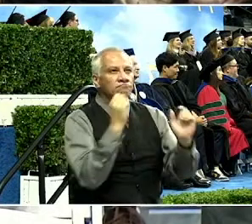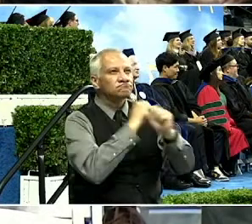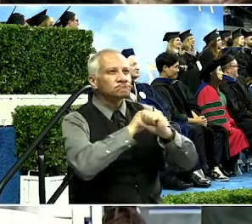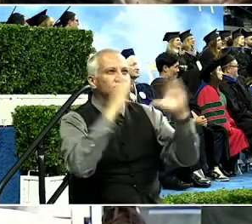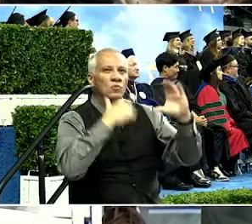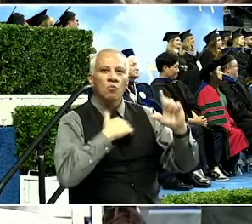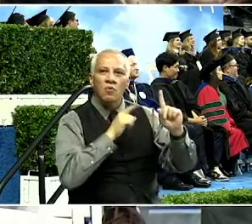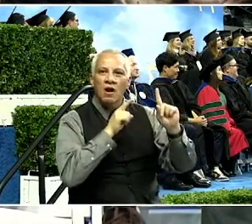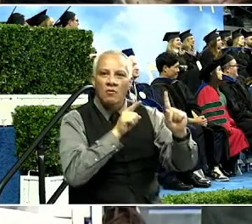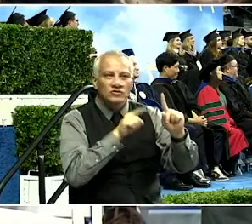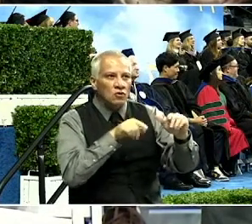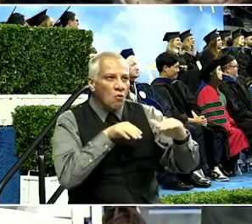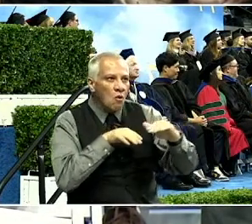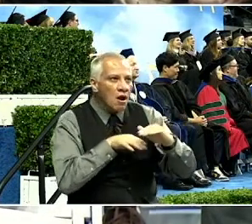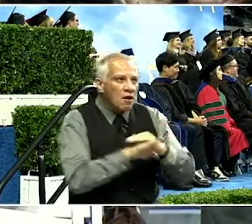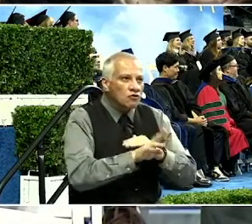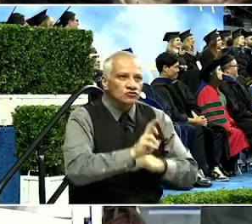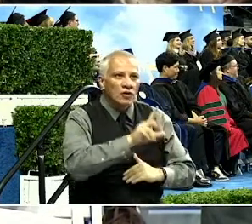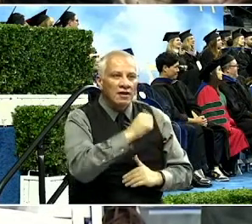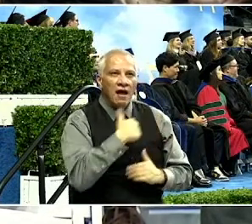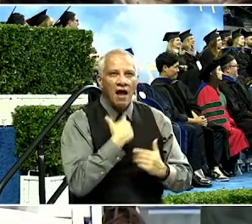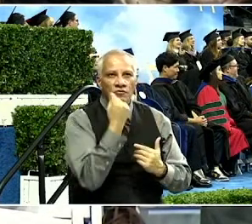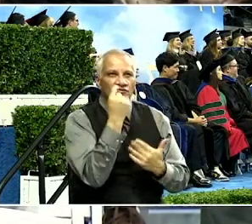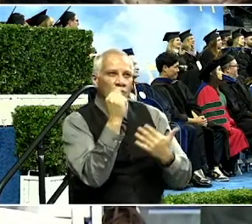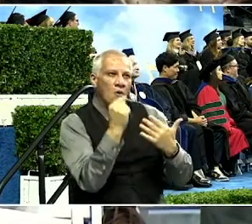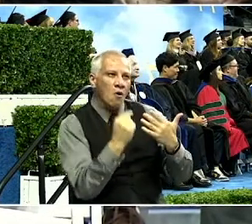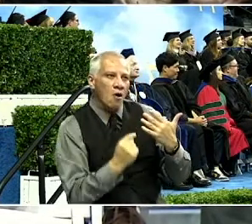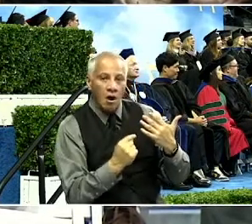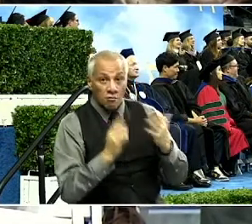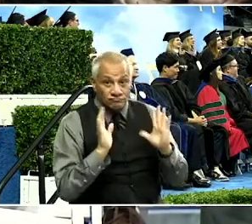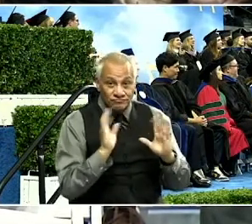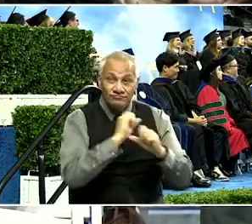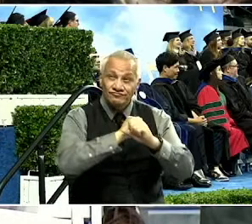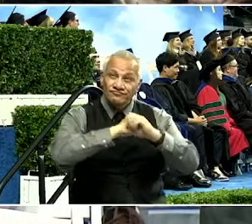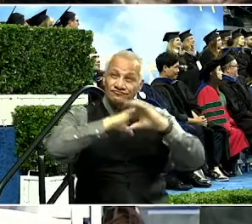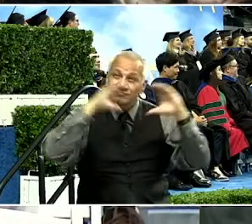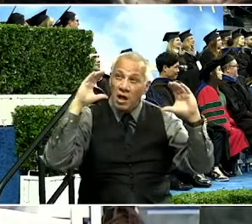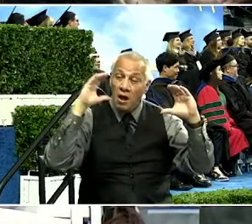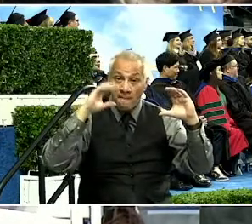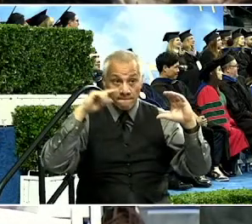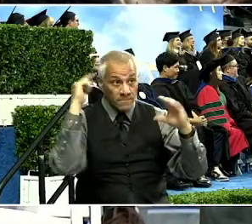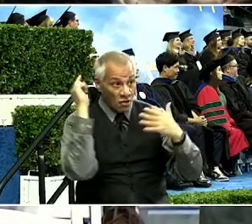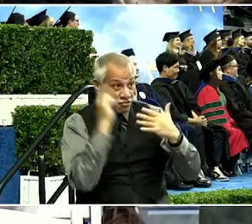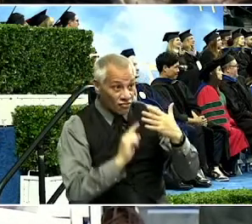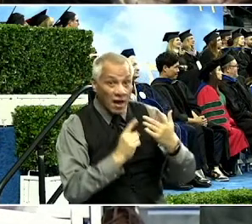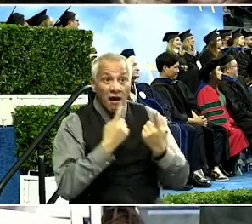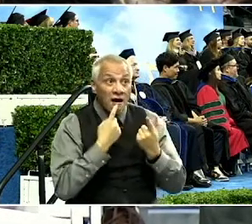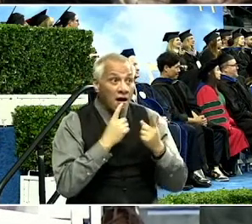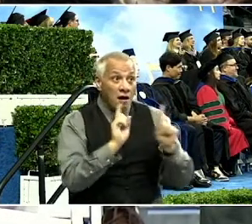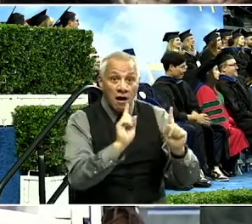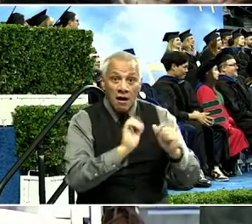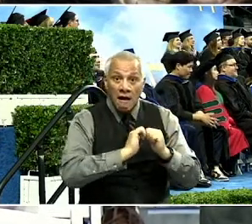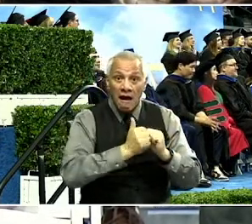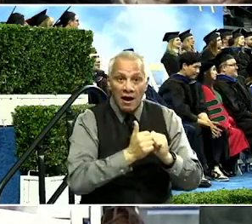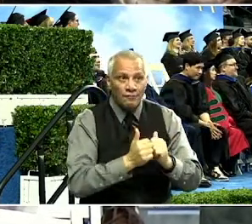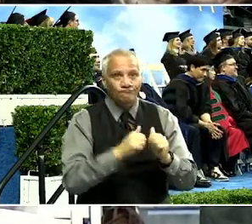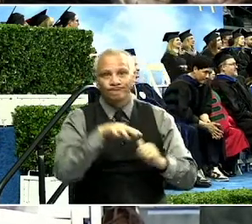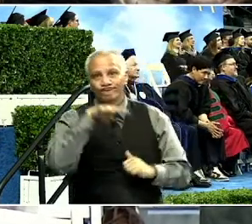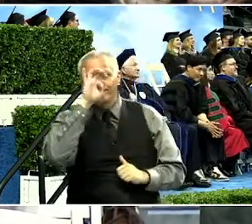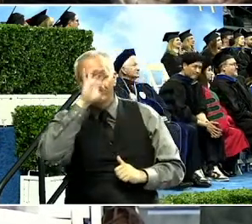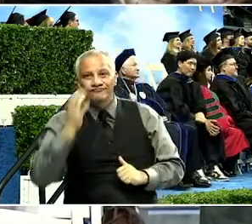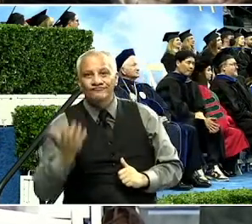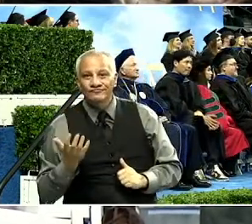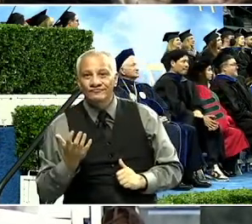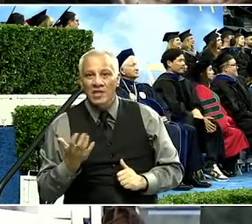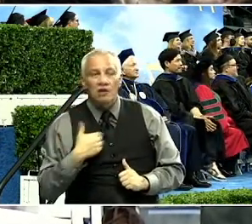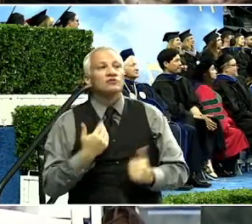wanted to do during my time at UCLA, I had no idea how I was going to put those ideas into action. I